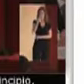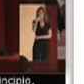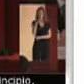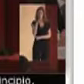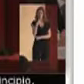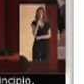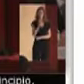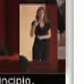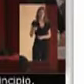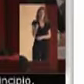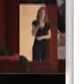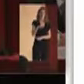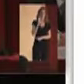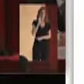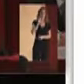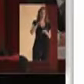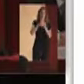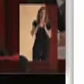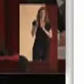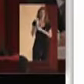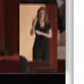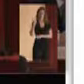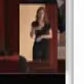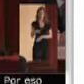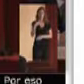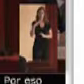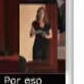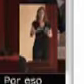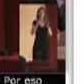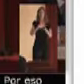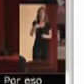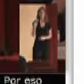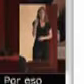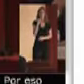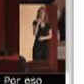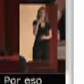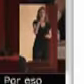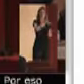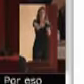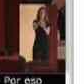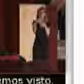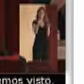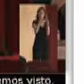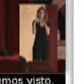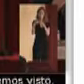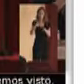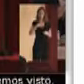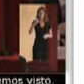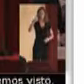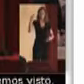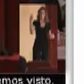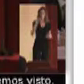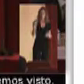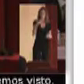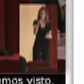unknown environments for people who are visually impaired, to alert of the presence of potentially